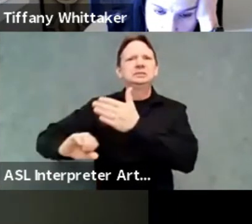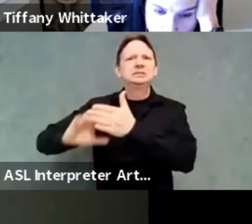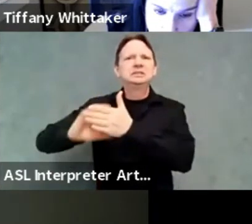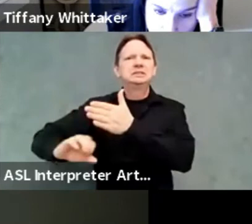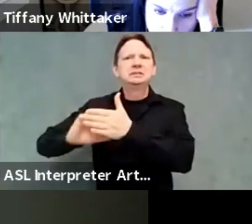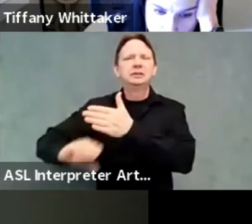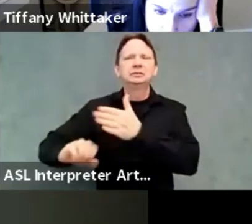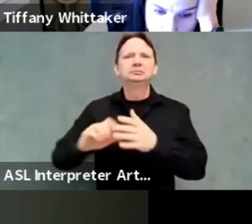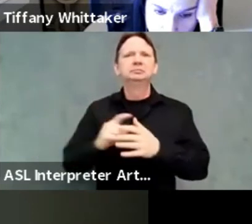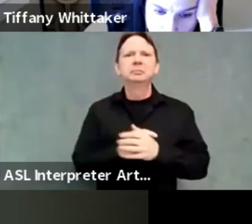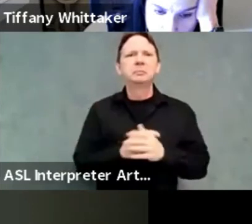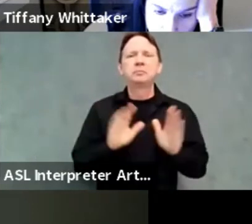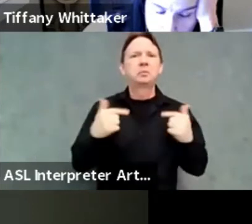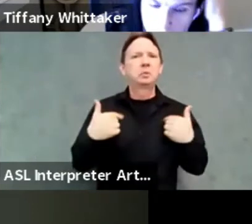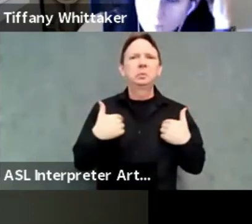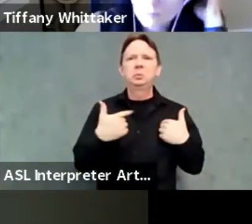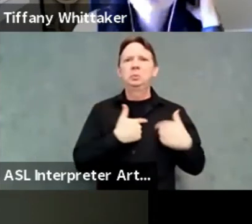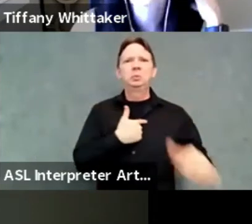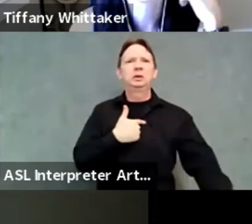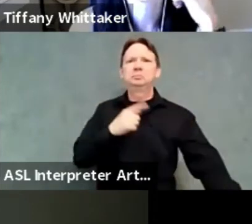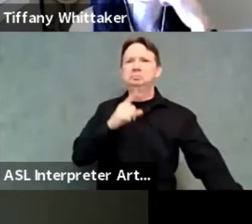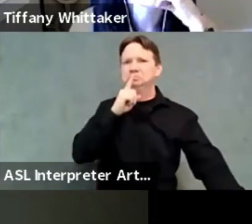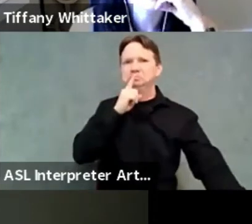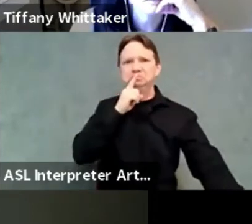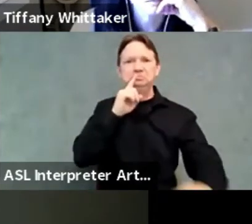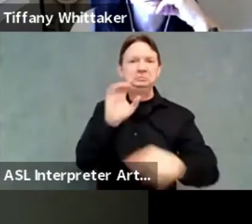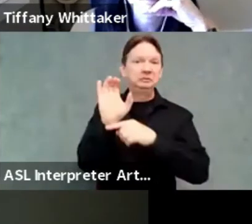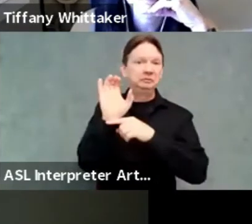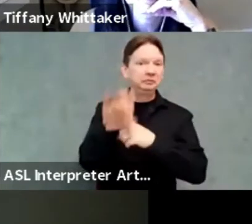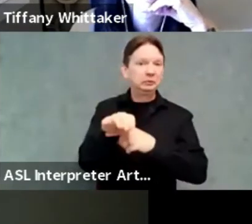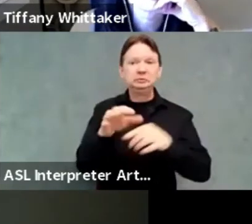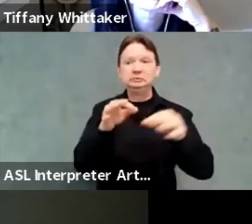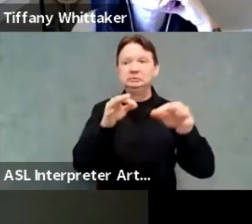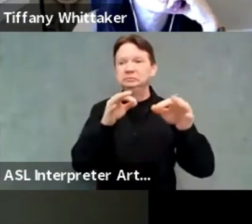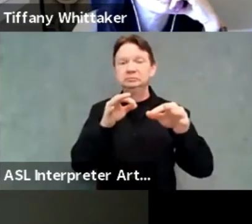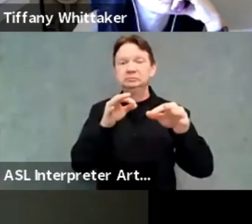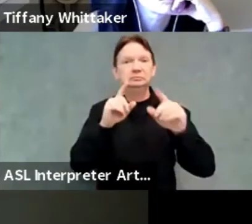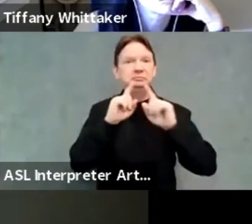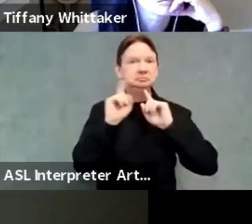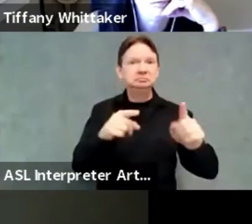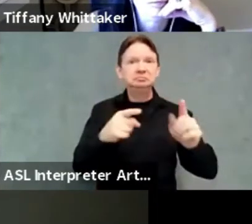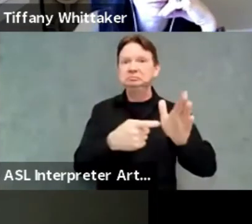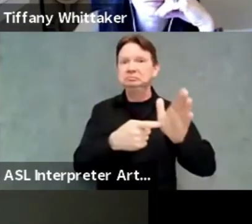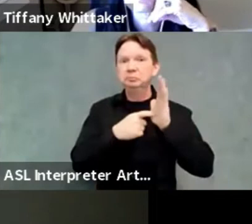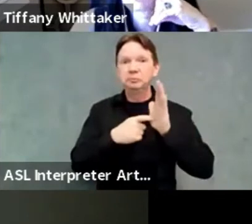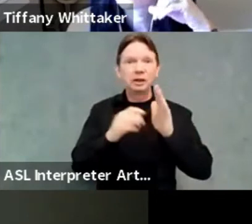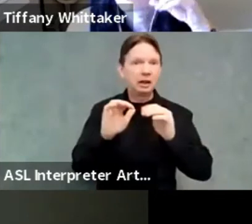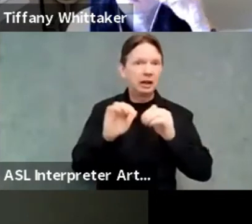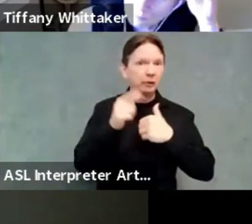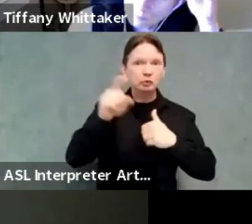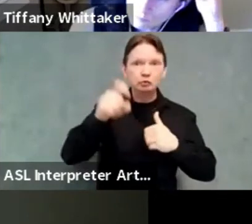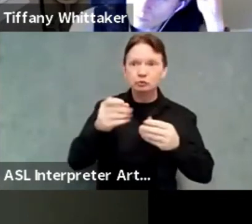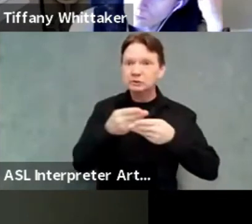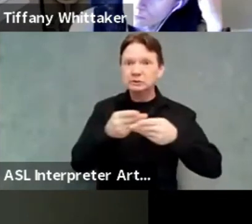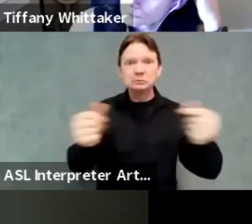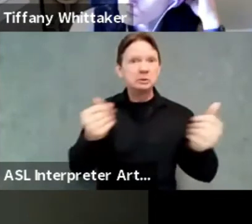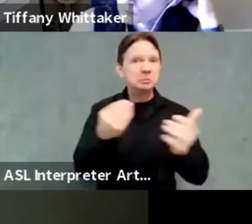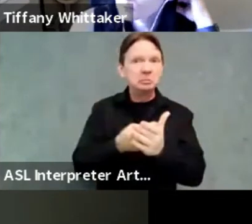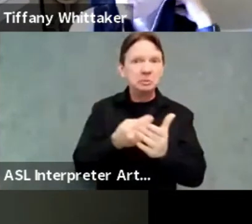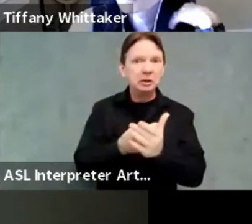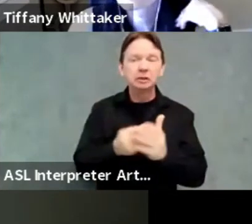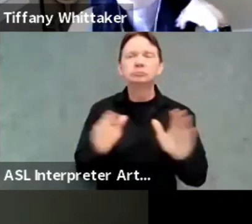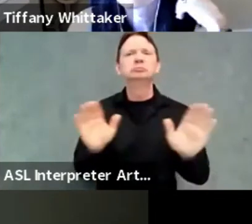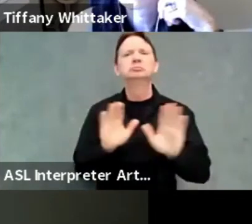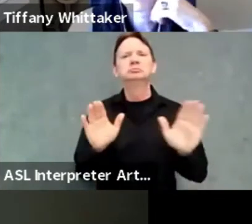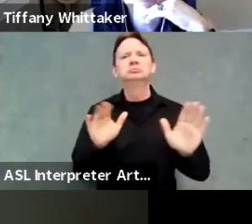how you use those, except to say it must be in accordance with the SIG handbook. So your job as a